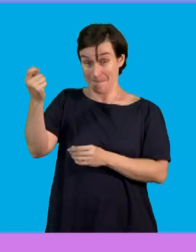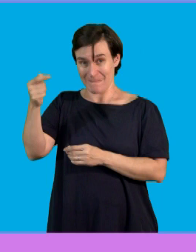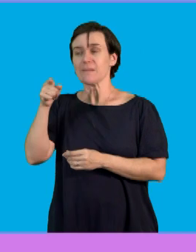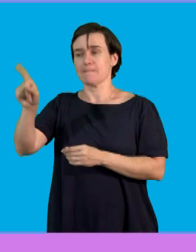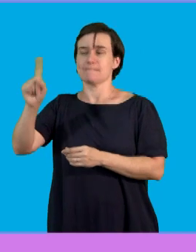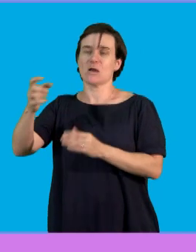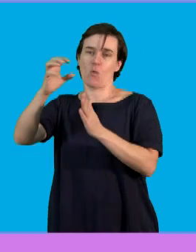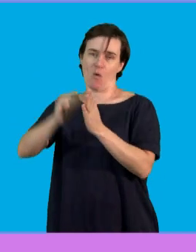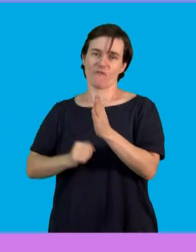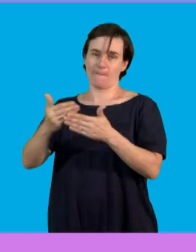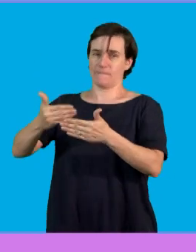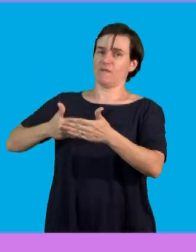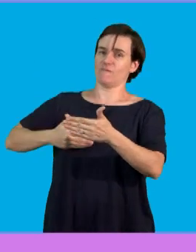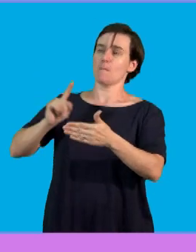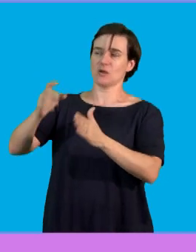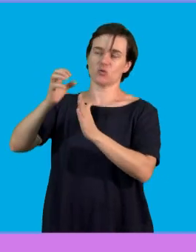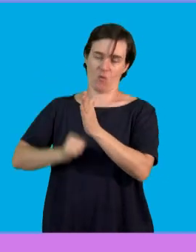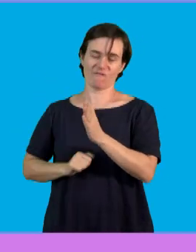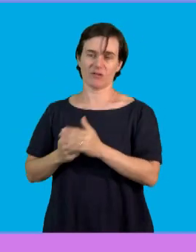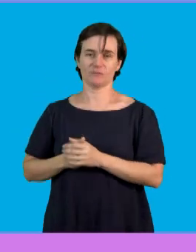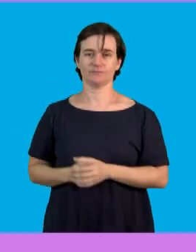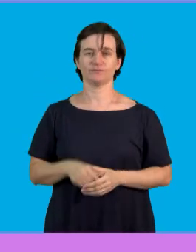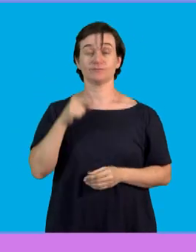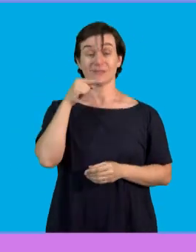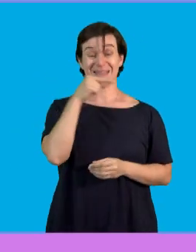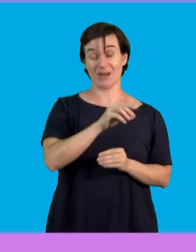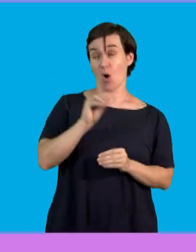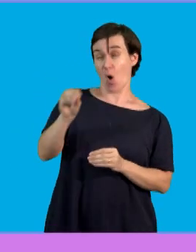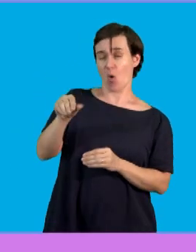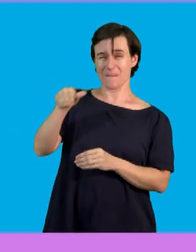that appears at the top, of which it is